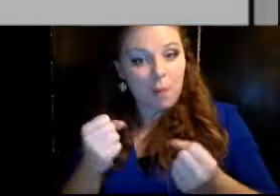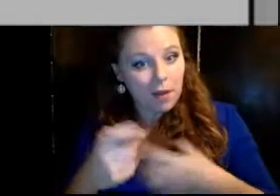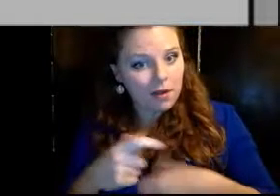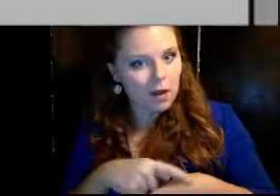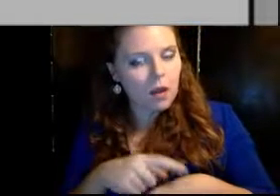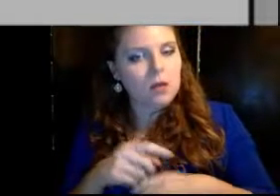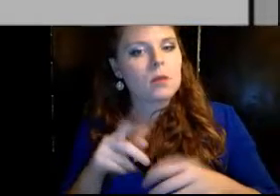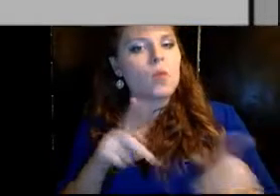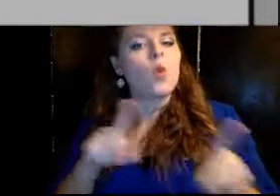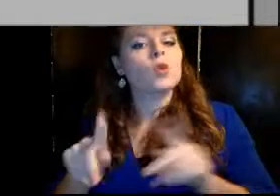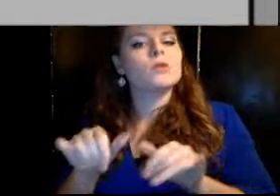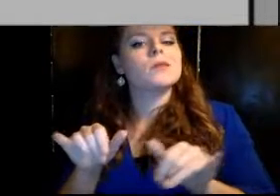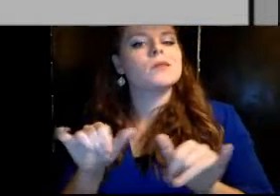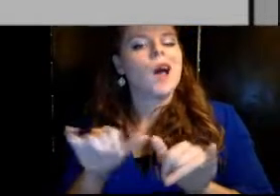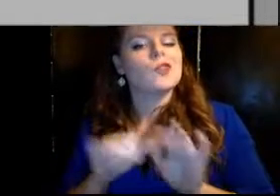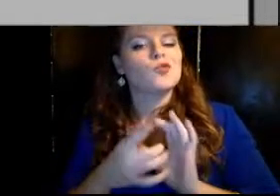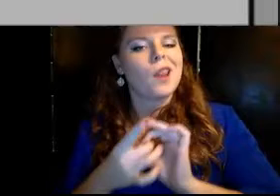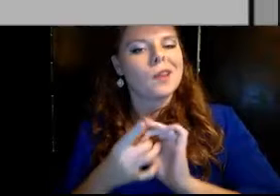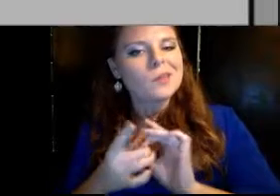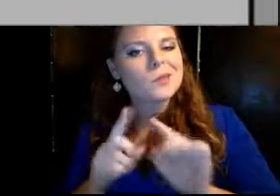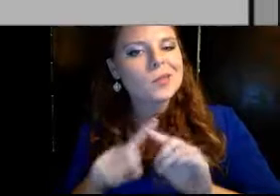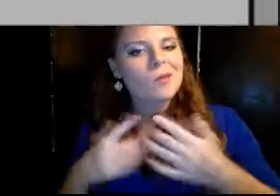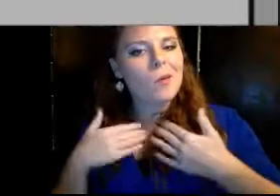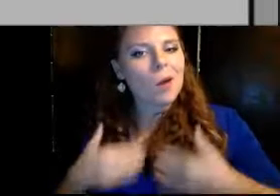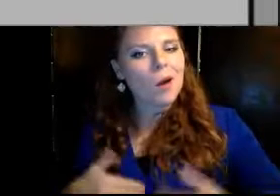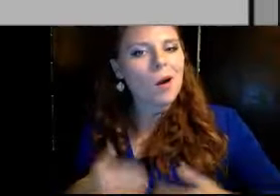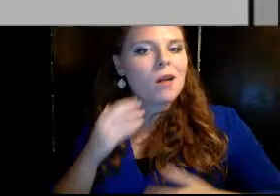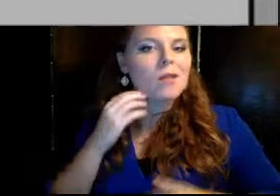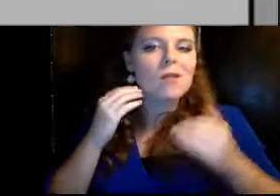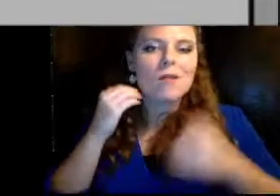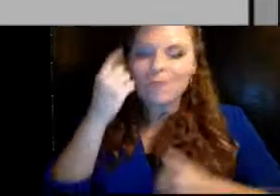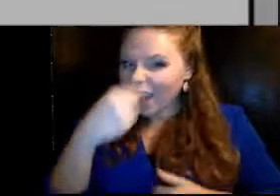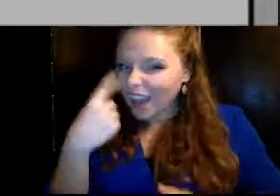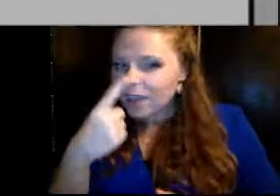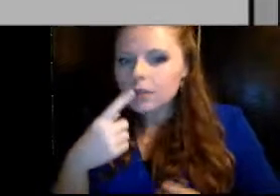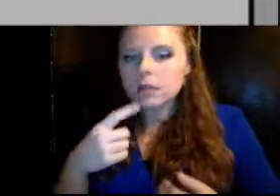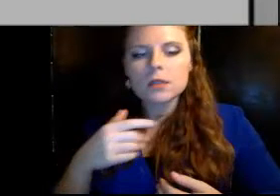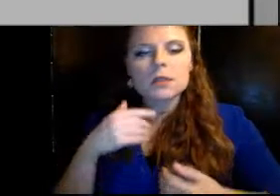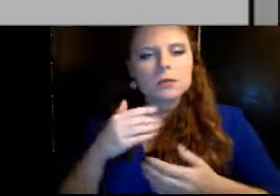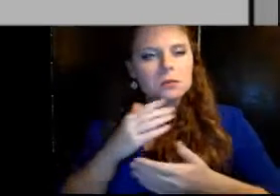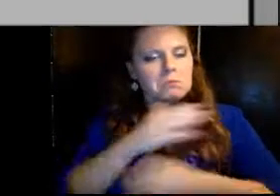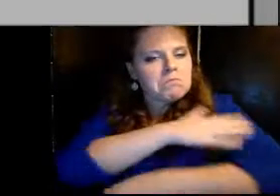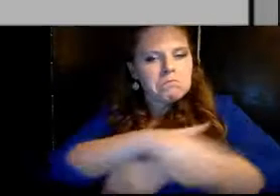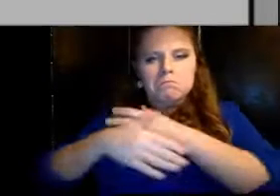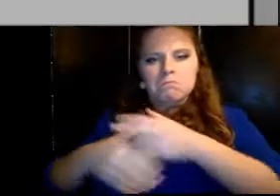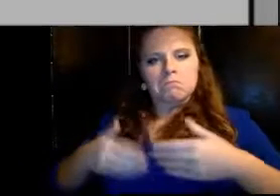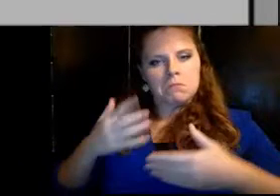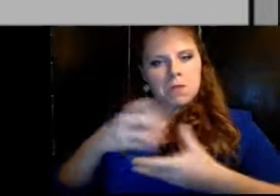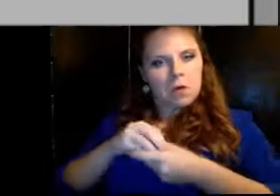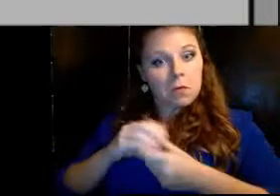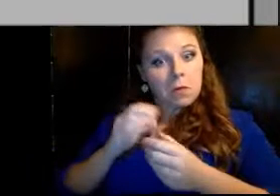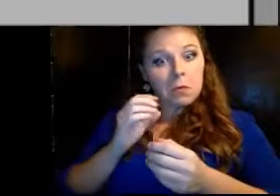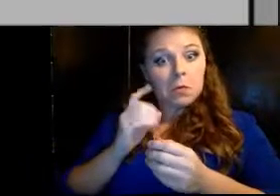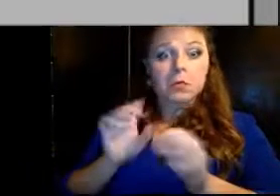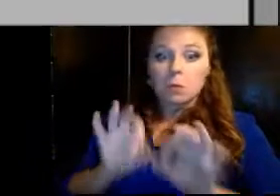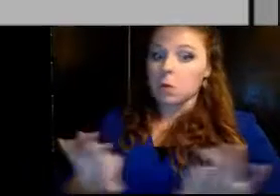the proportional size relationships between different parts of the face or different limbs on the body will either make